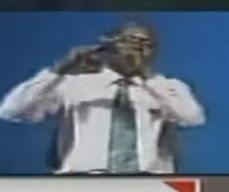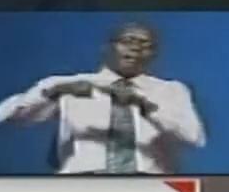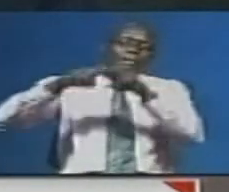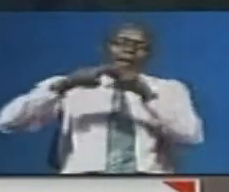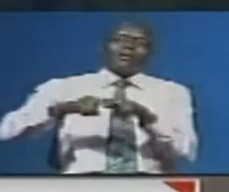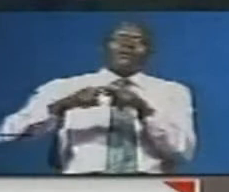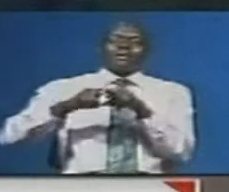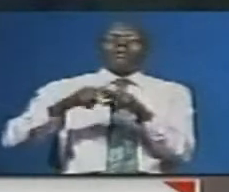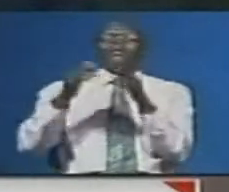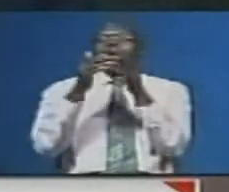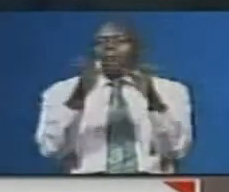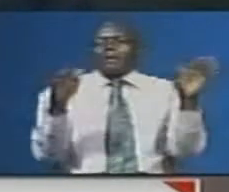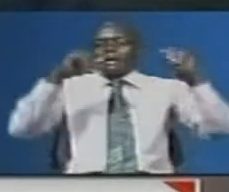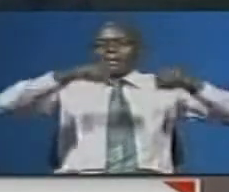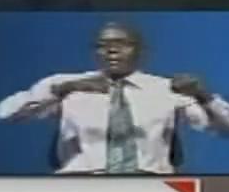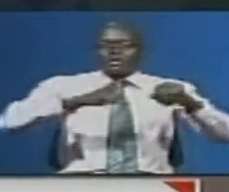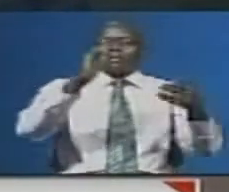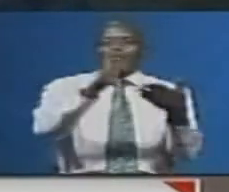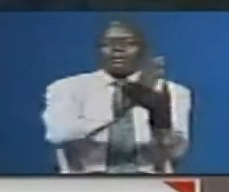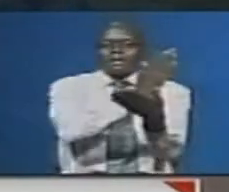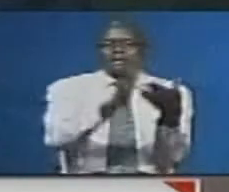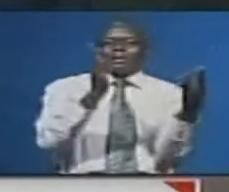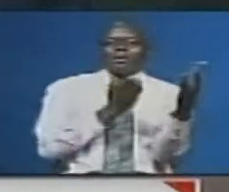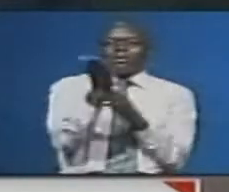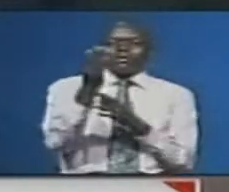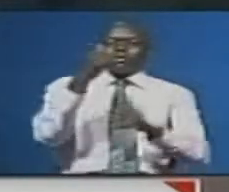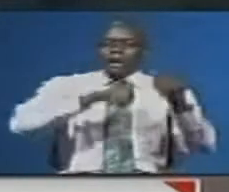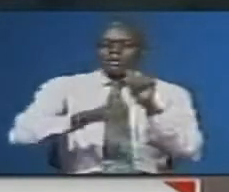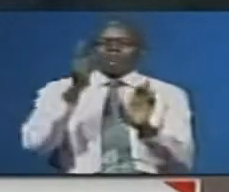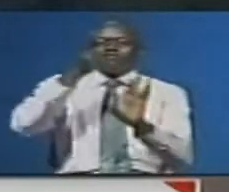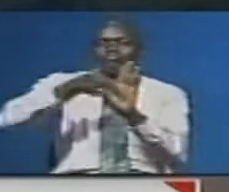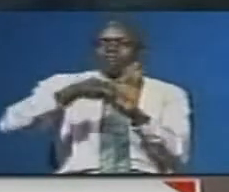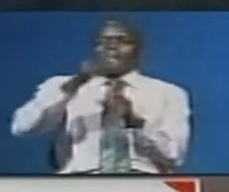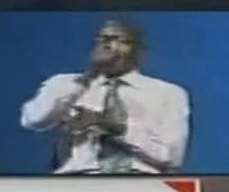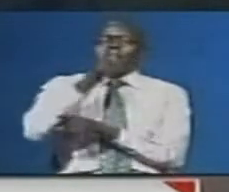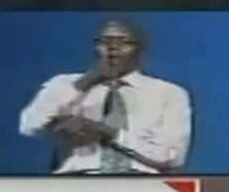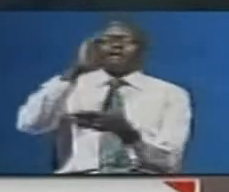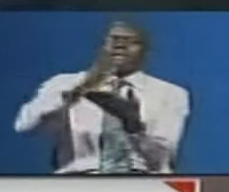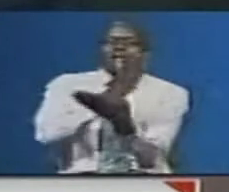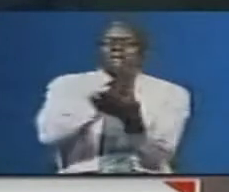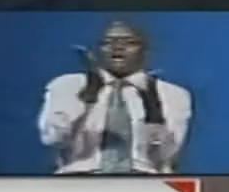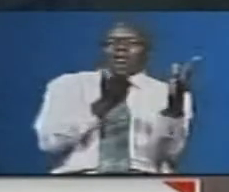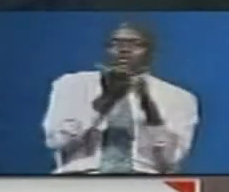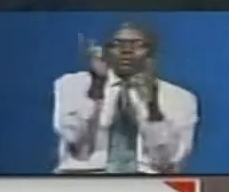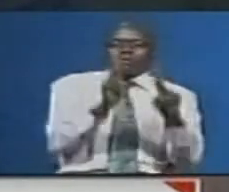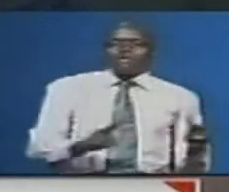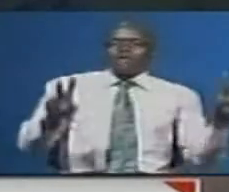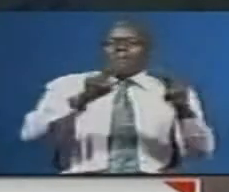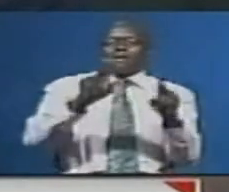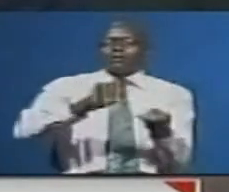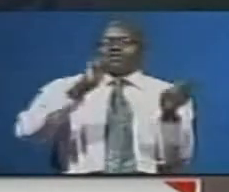on unlocking the potential of the sector through active participation of the private sector through value